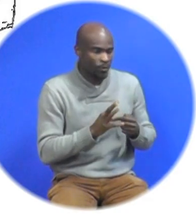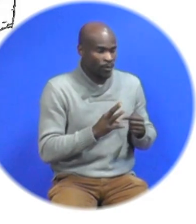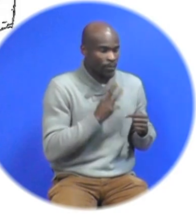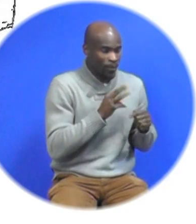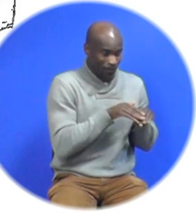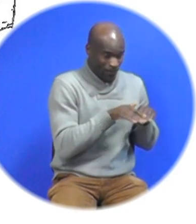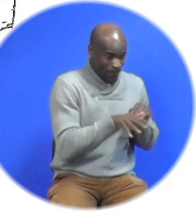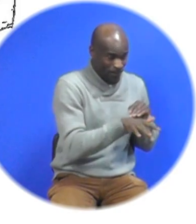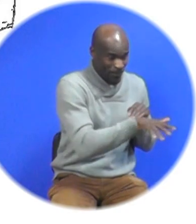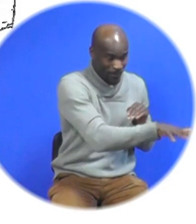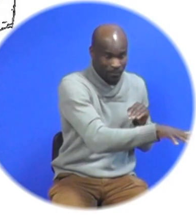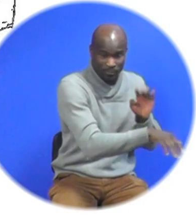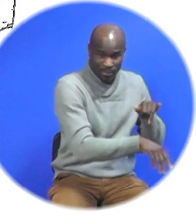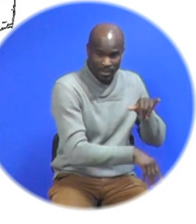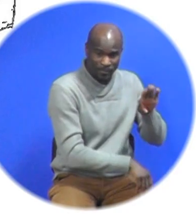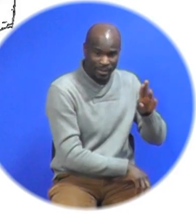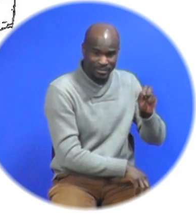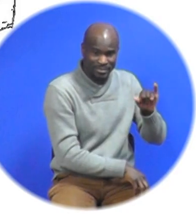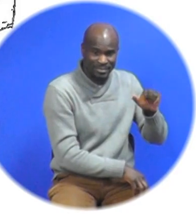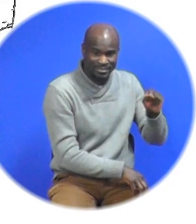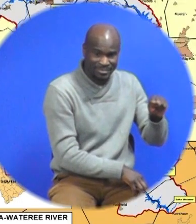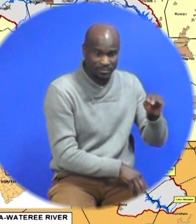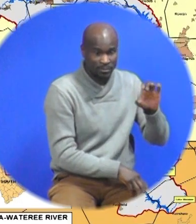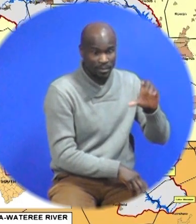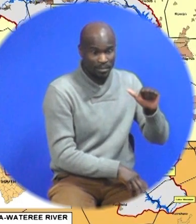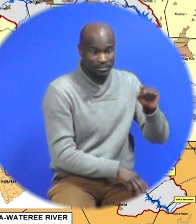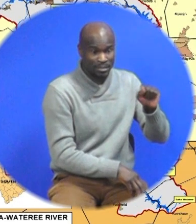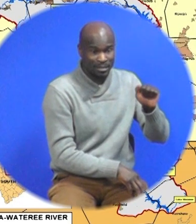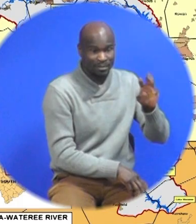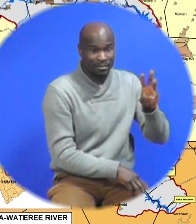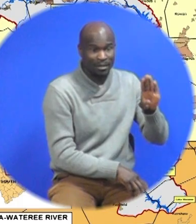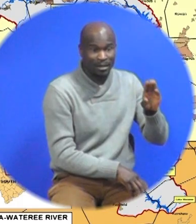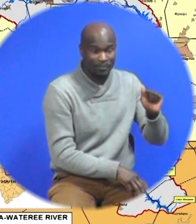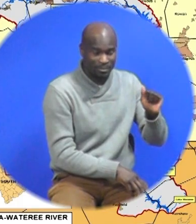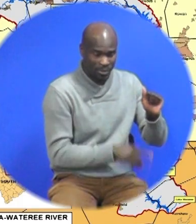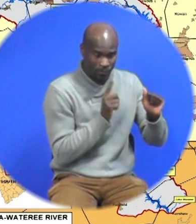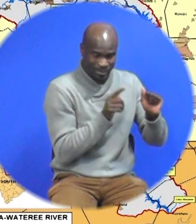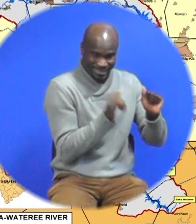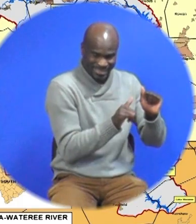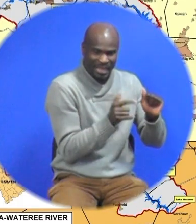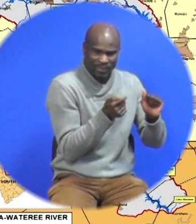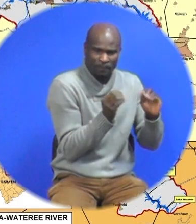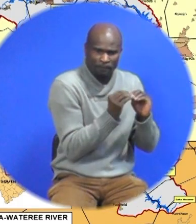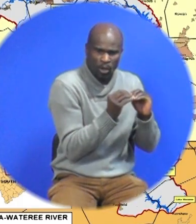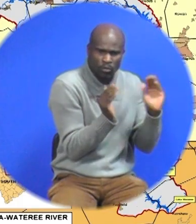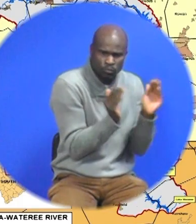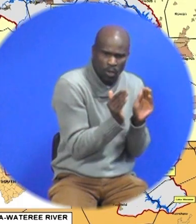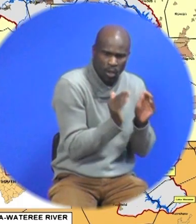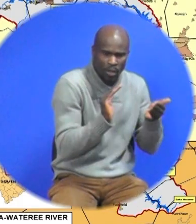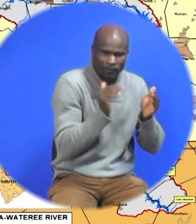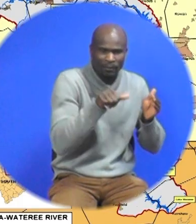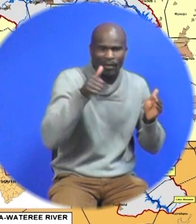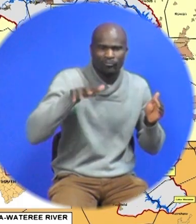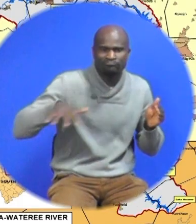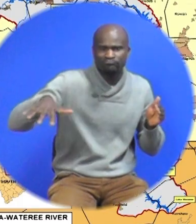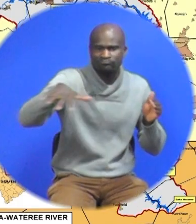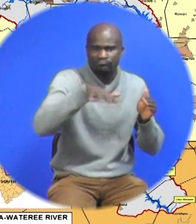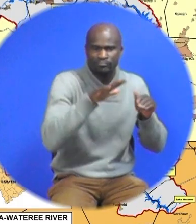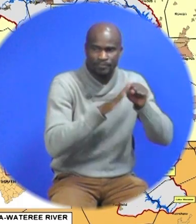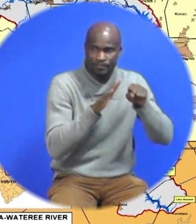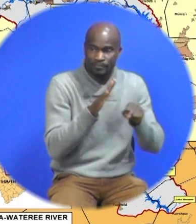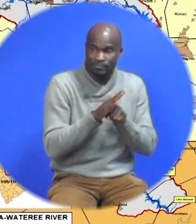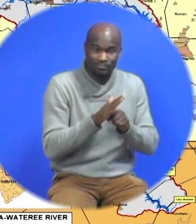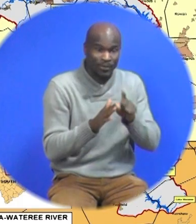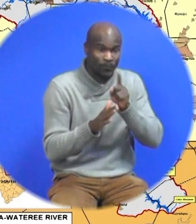that the Catawba River Basin is one of the smaller river basins in the state. Now, the Catawba River Basin actually was the